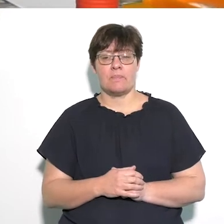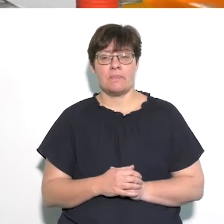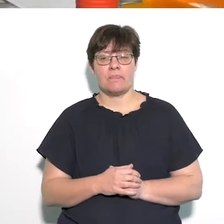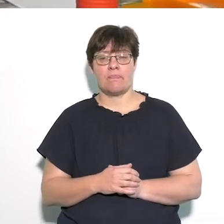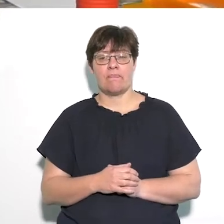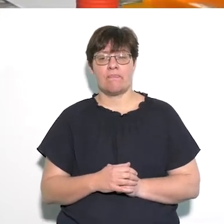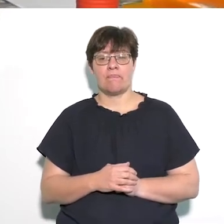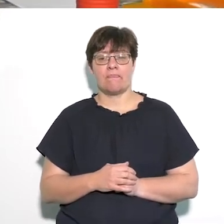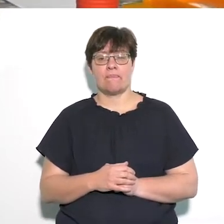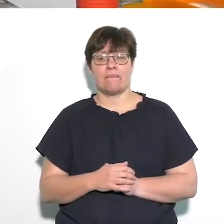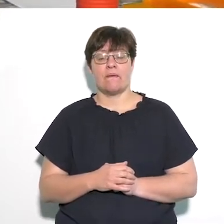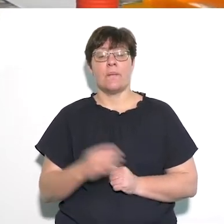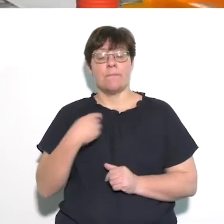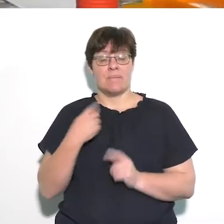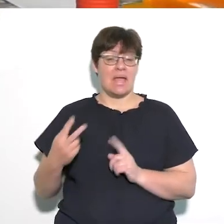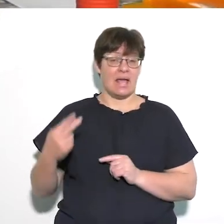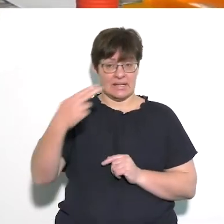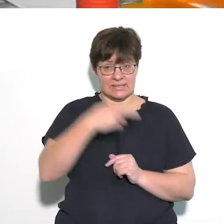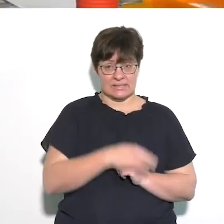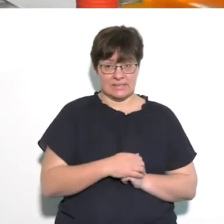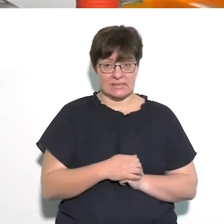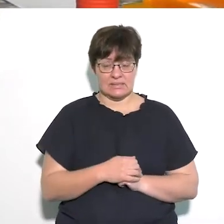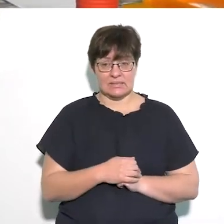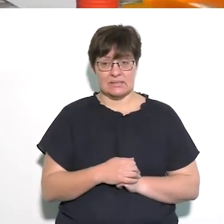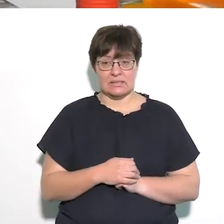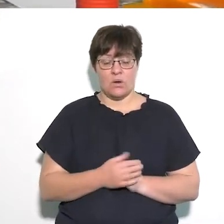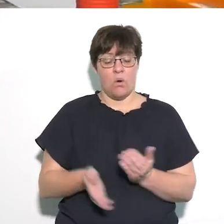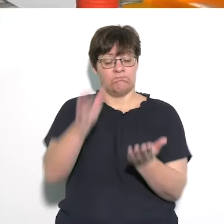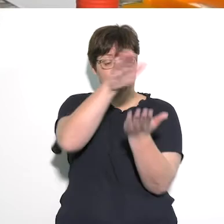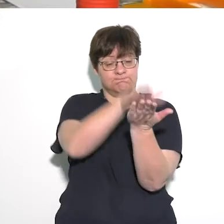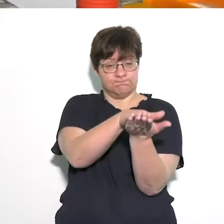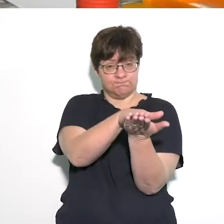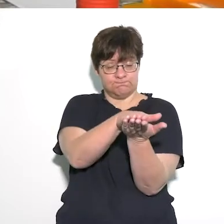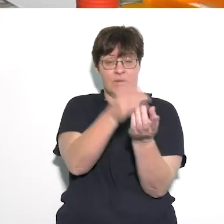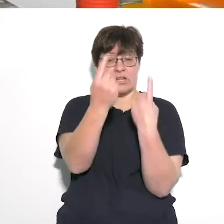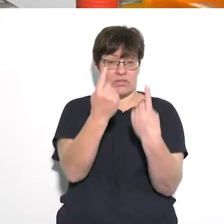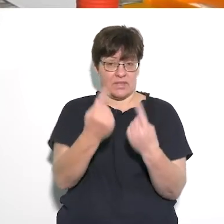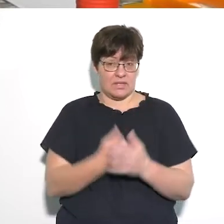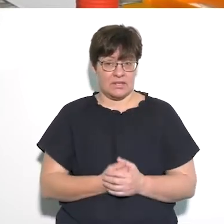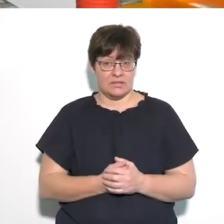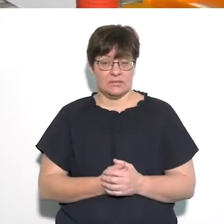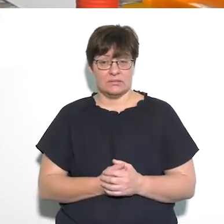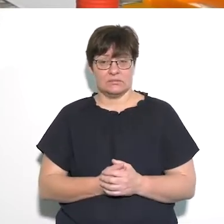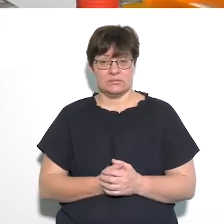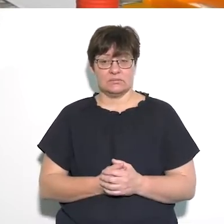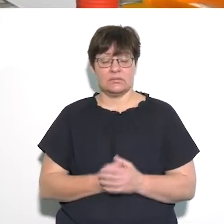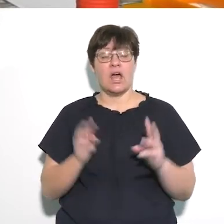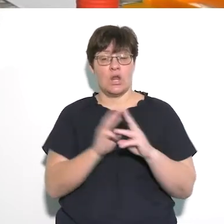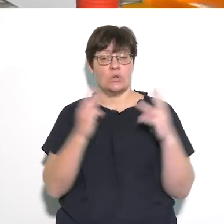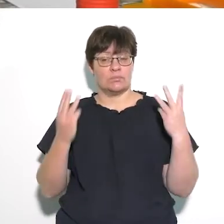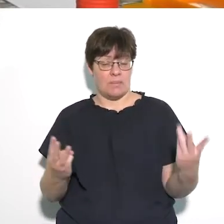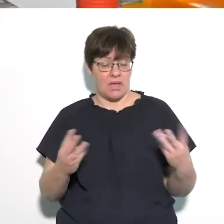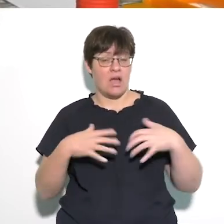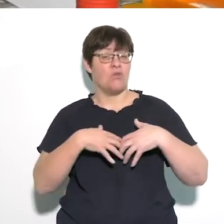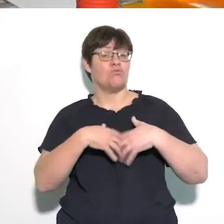Okay, so when I was cutting this was on top of each other. And there's the newspaper. What